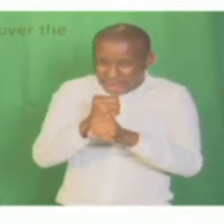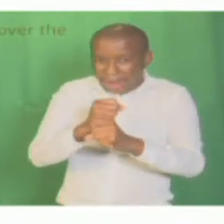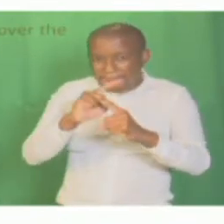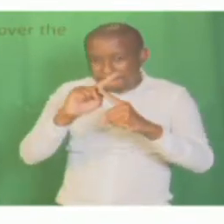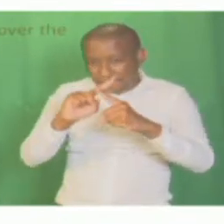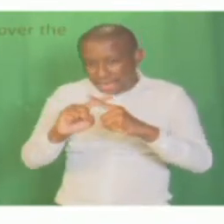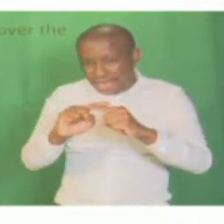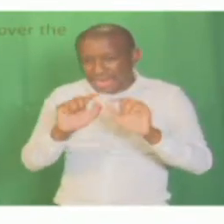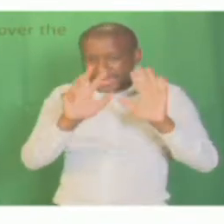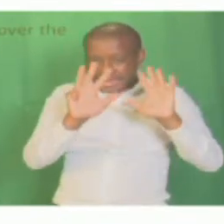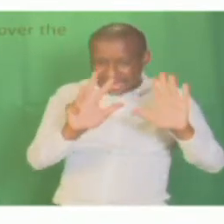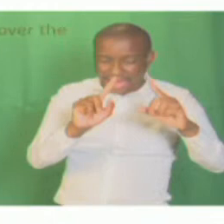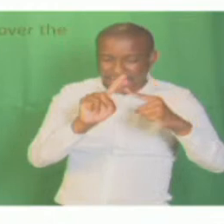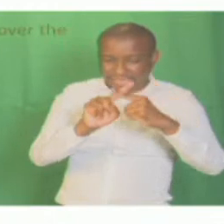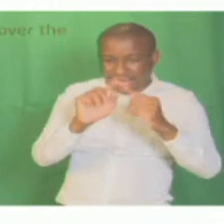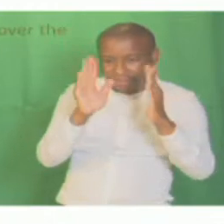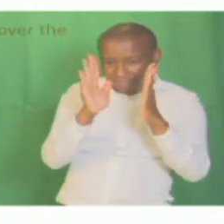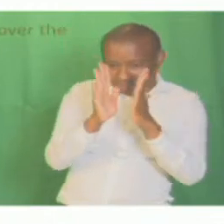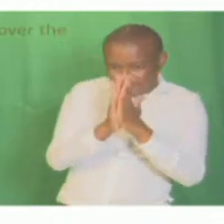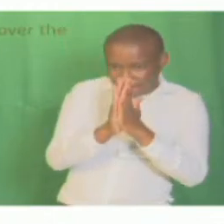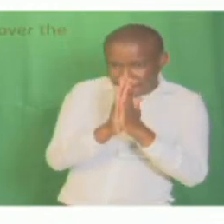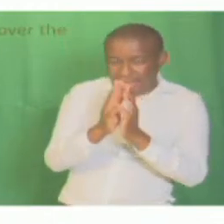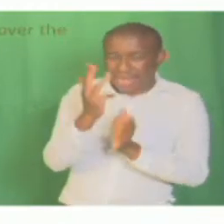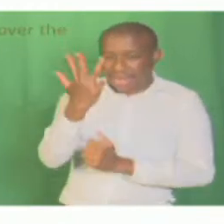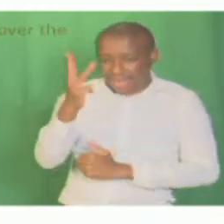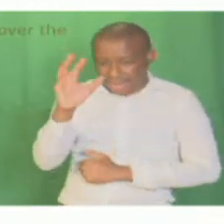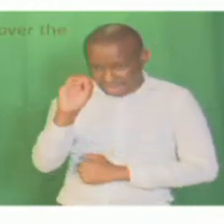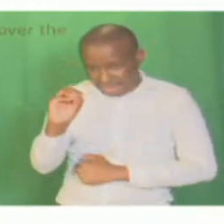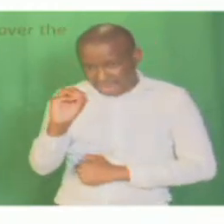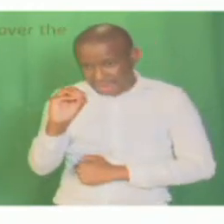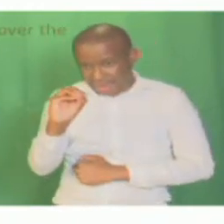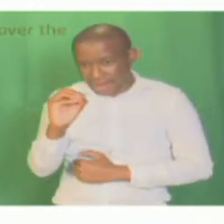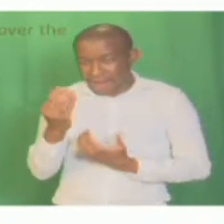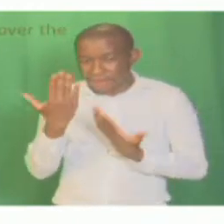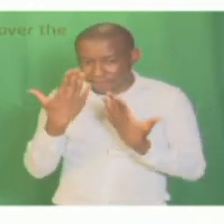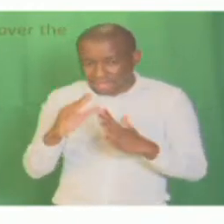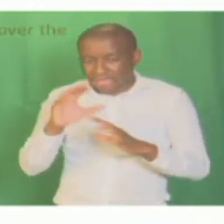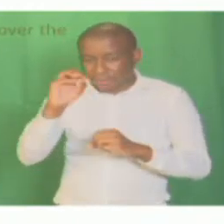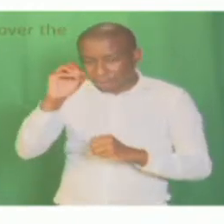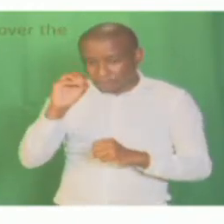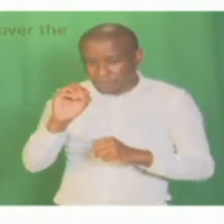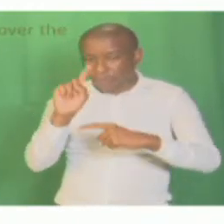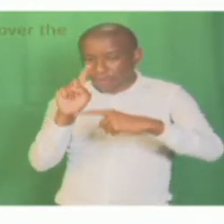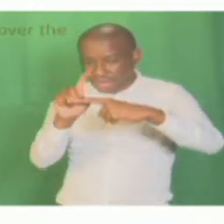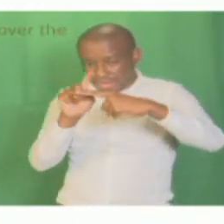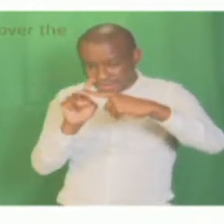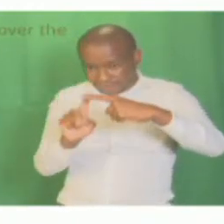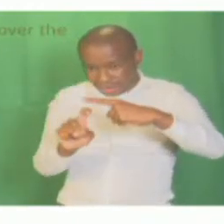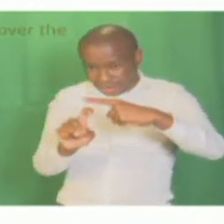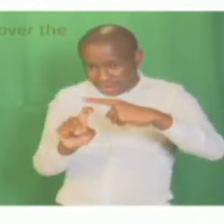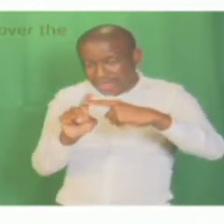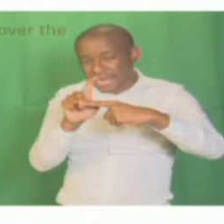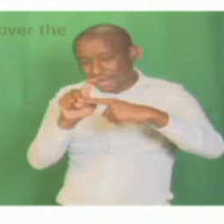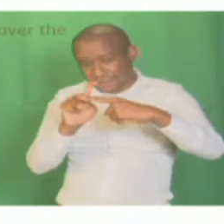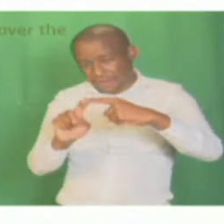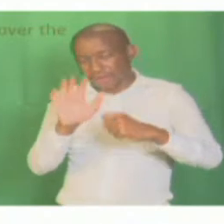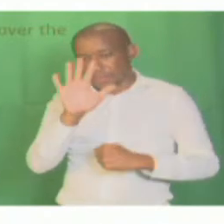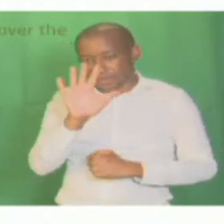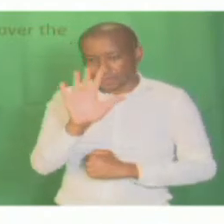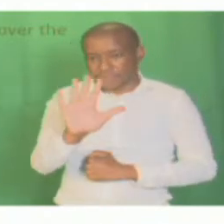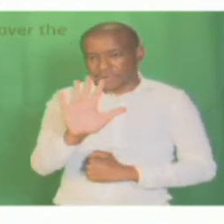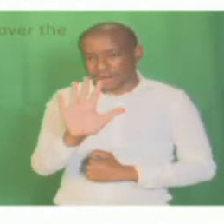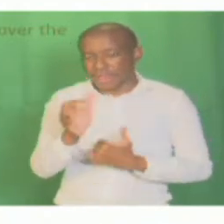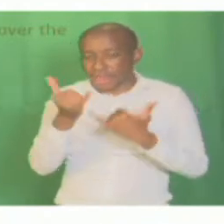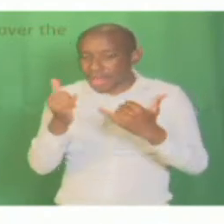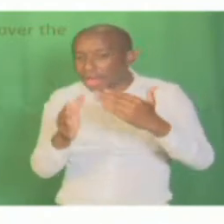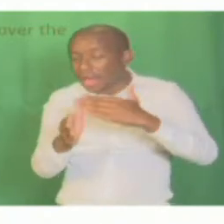9 times 10, which is 90. And then we bring back the division sign. We divide by 5 and